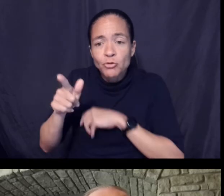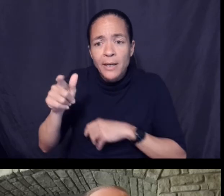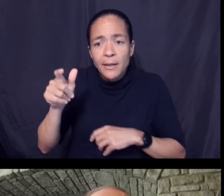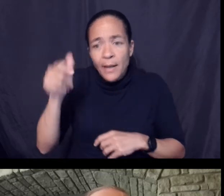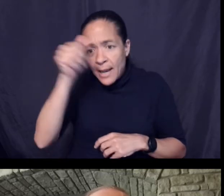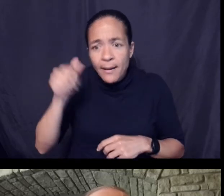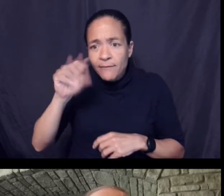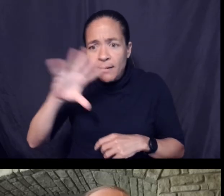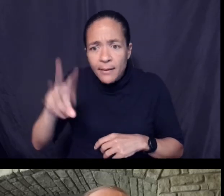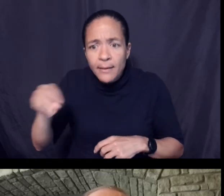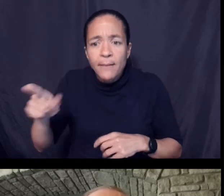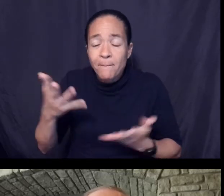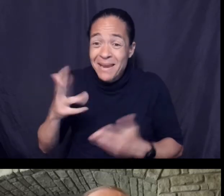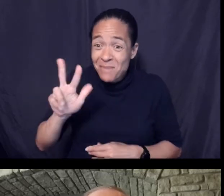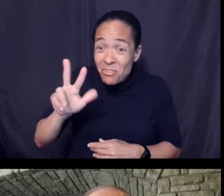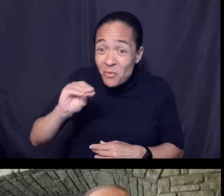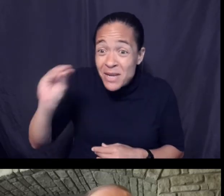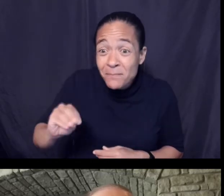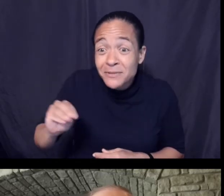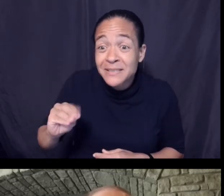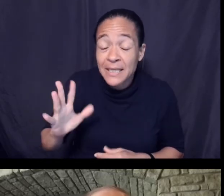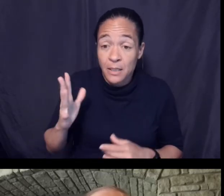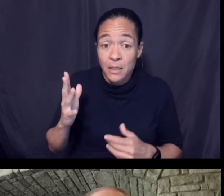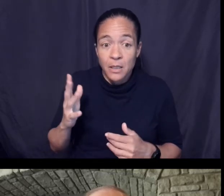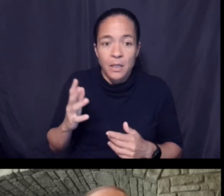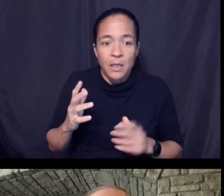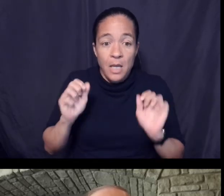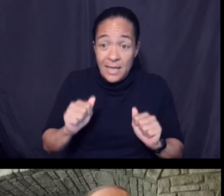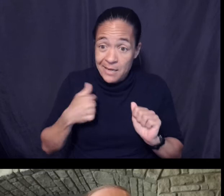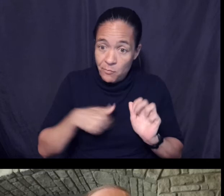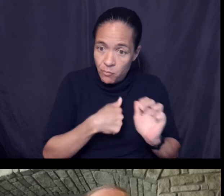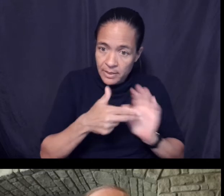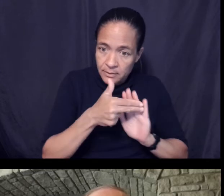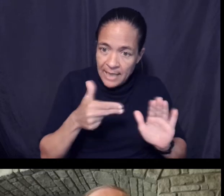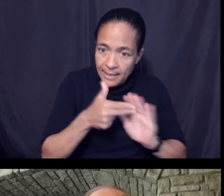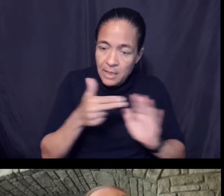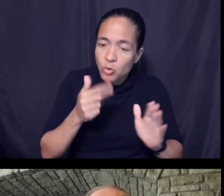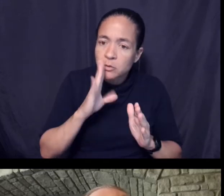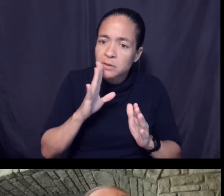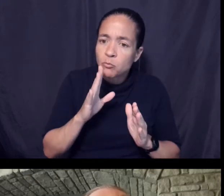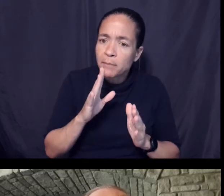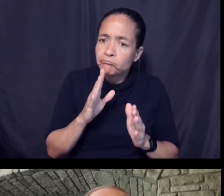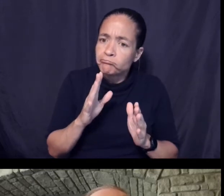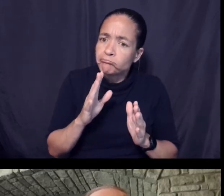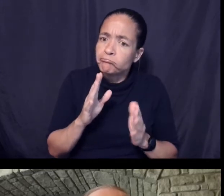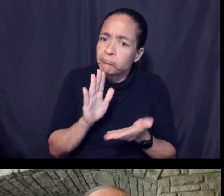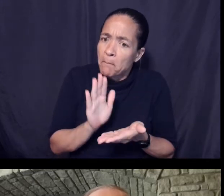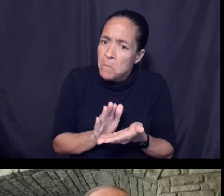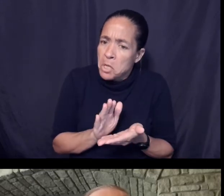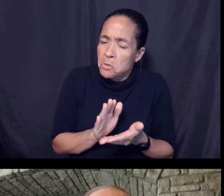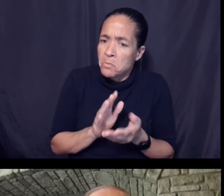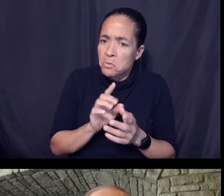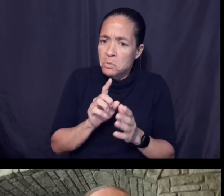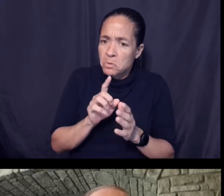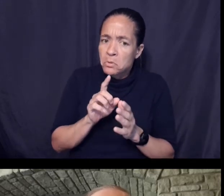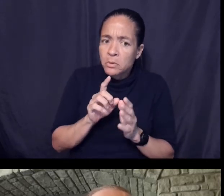in Africa, et cetera, it may be 3%. Are we able to diagnose with minimally invasive testing with a high degree